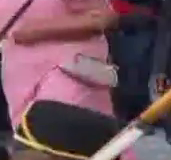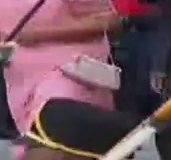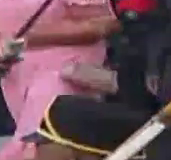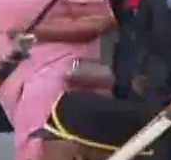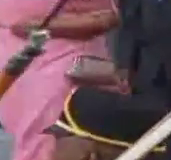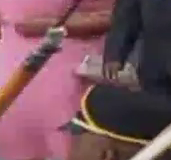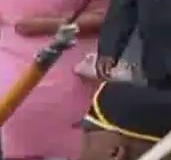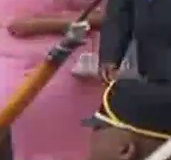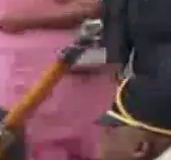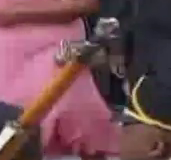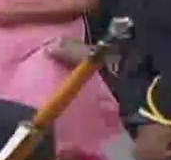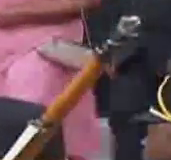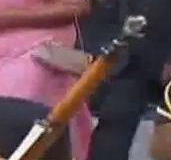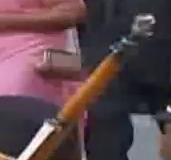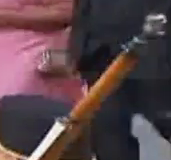Well, in a few minutes' time,